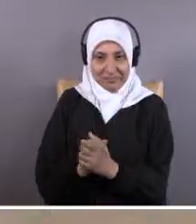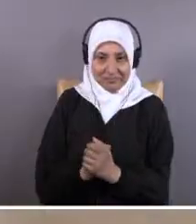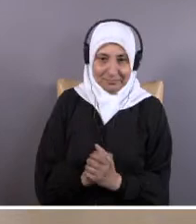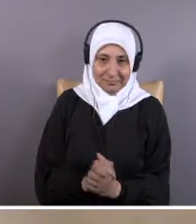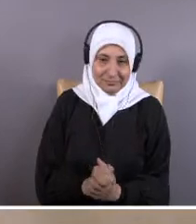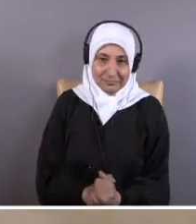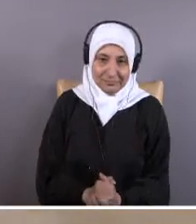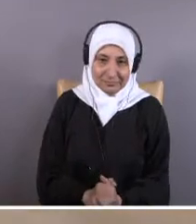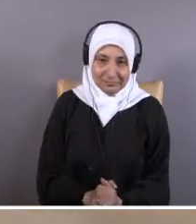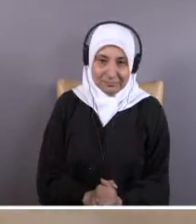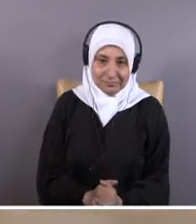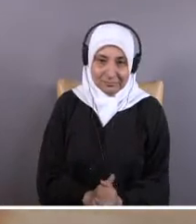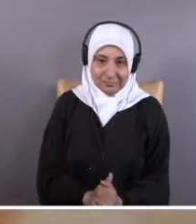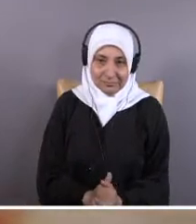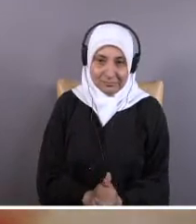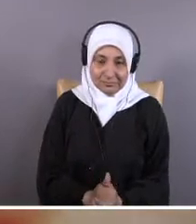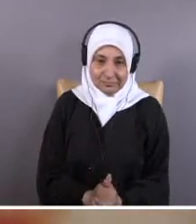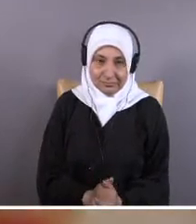I have